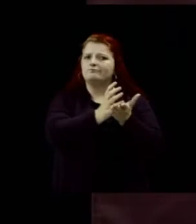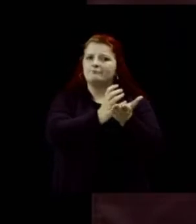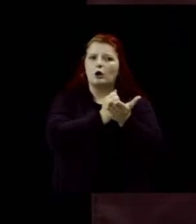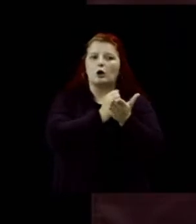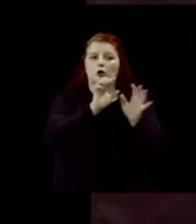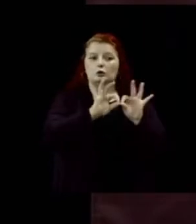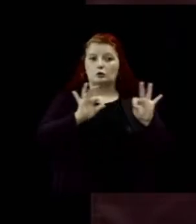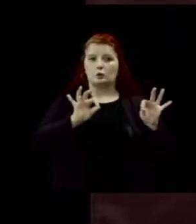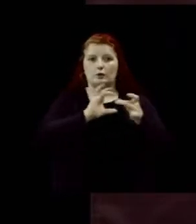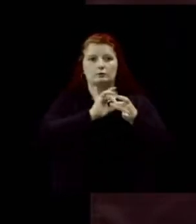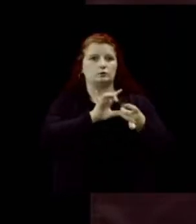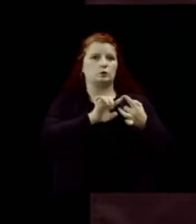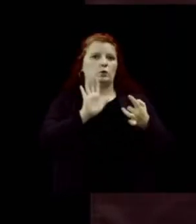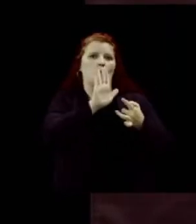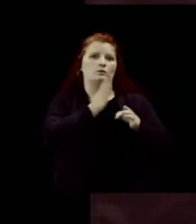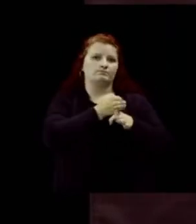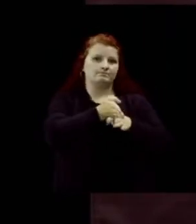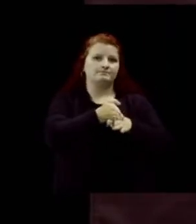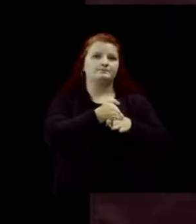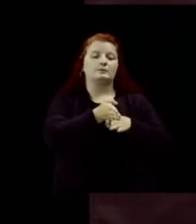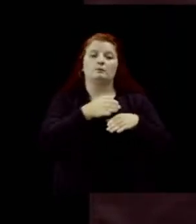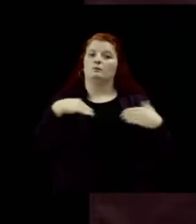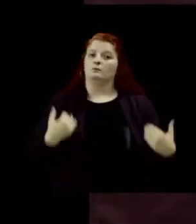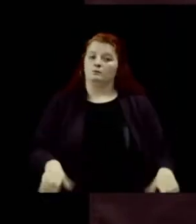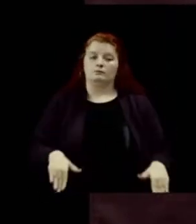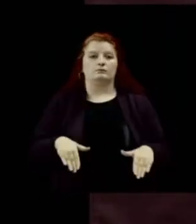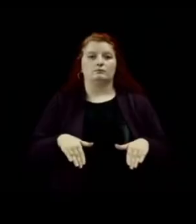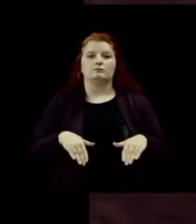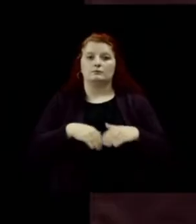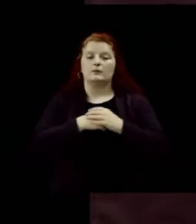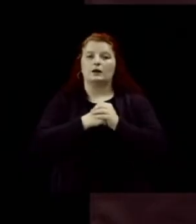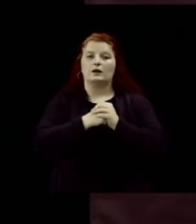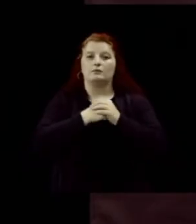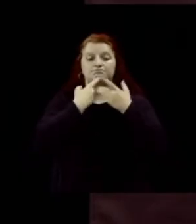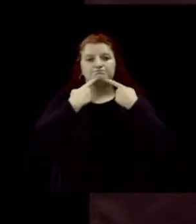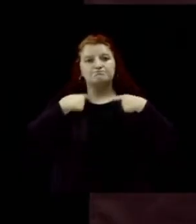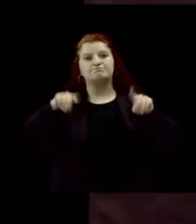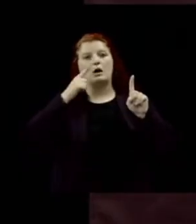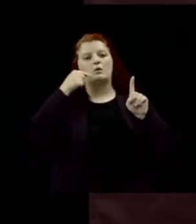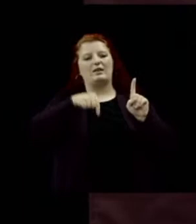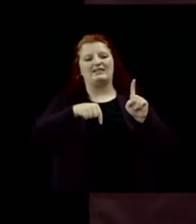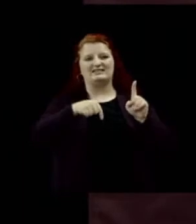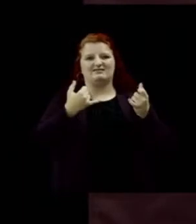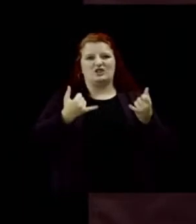study, a major feat in this climate of challenge and uncertainty.